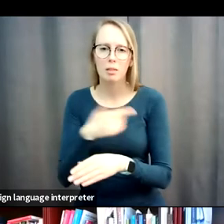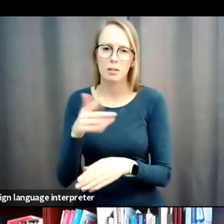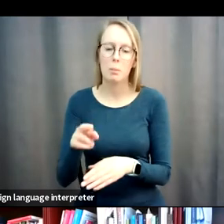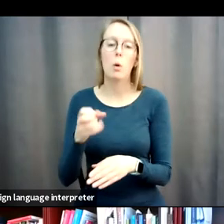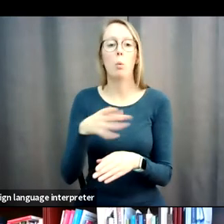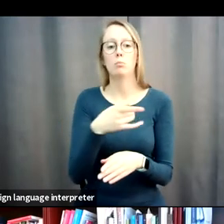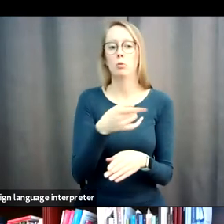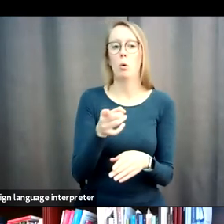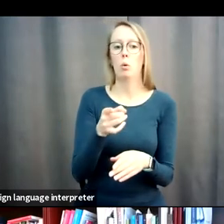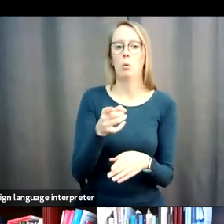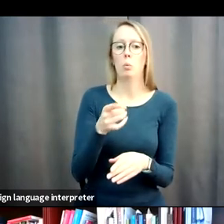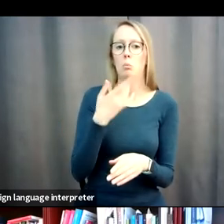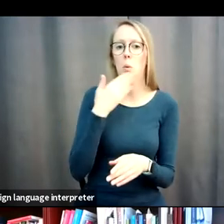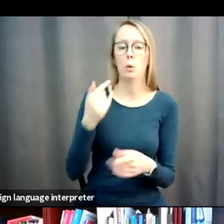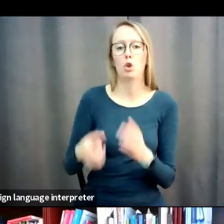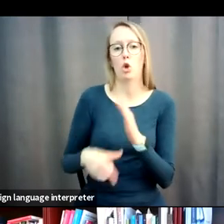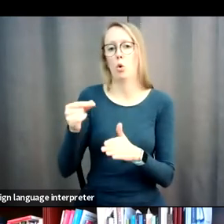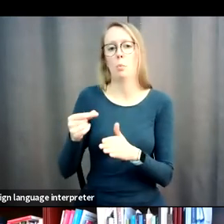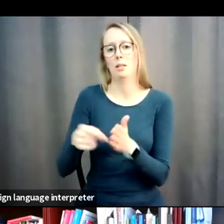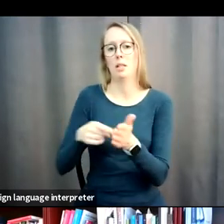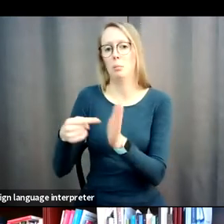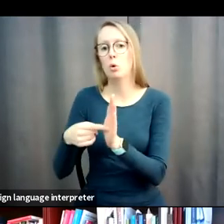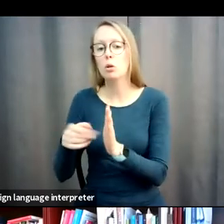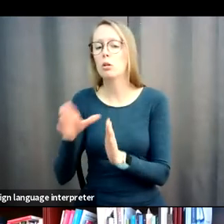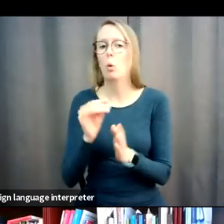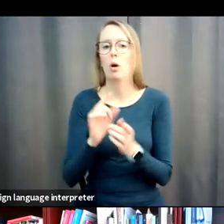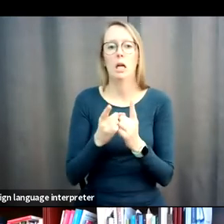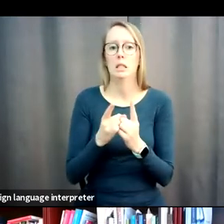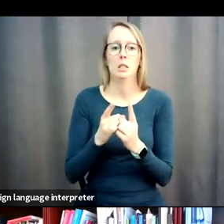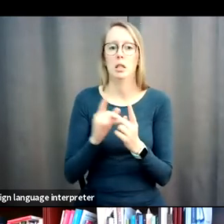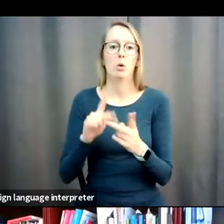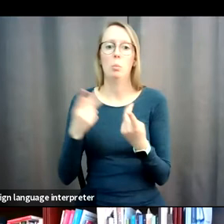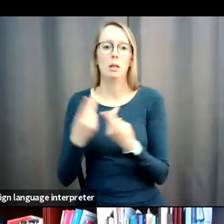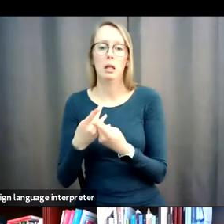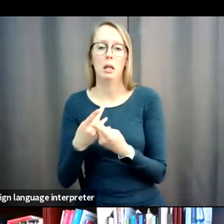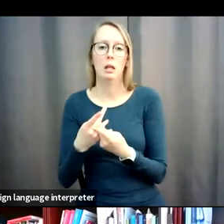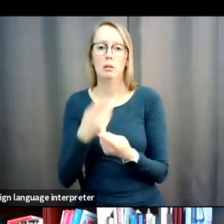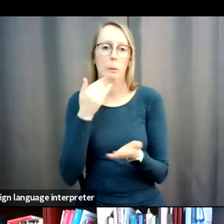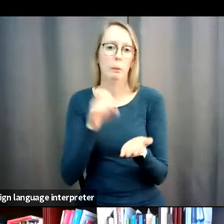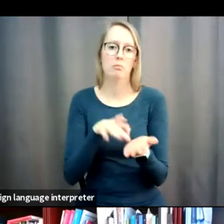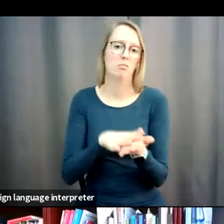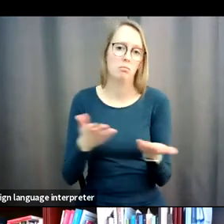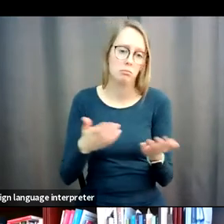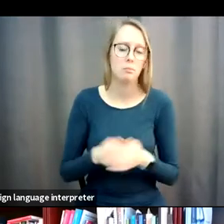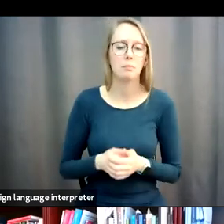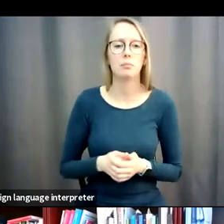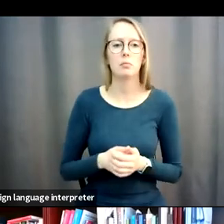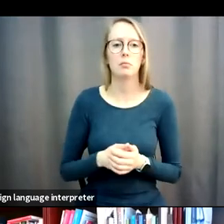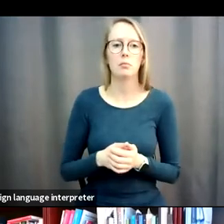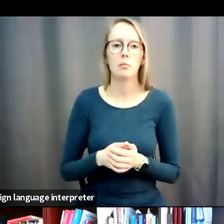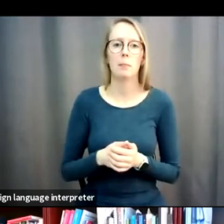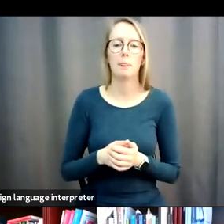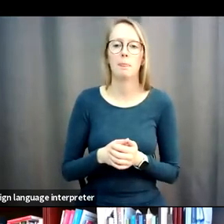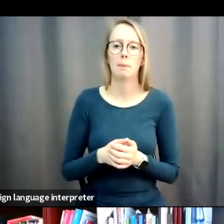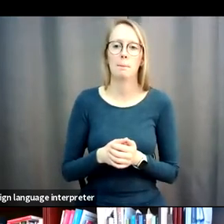don't stress a particular point, it may not be covered by the concluding observations. It may also, of course, be that everything is